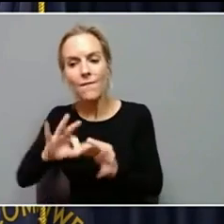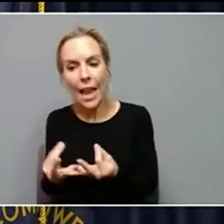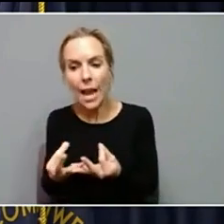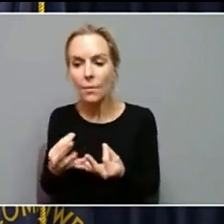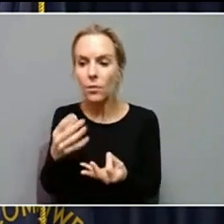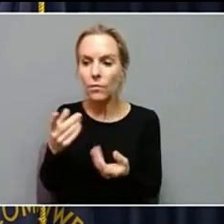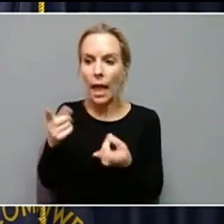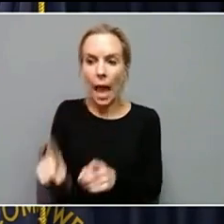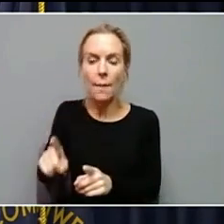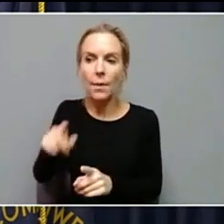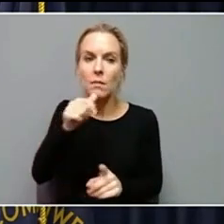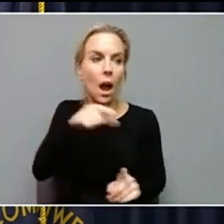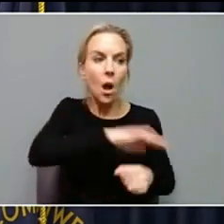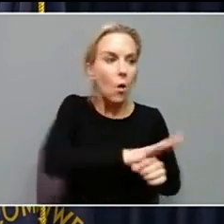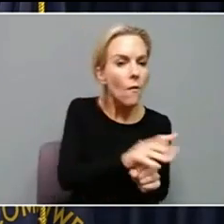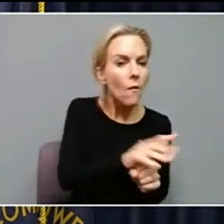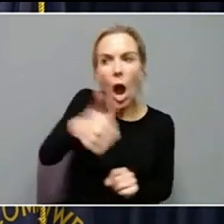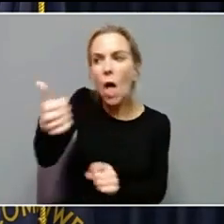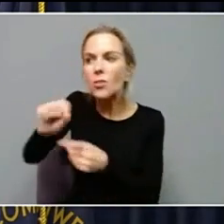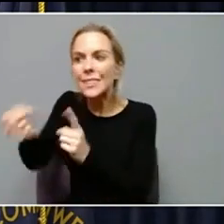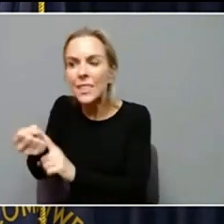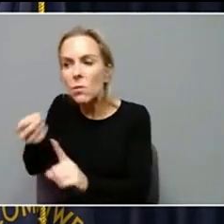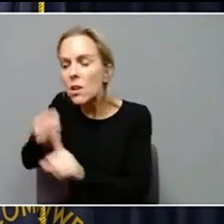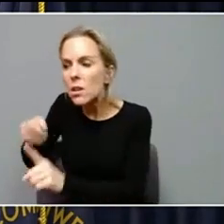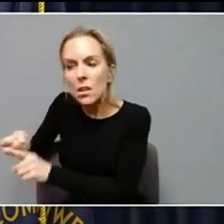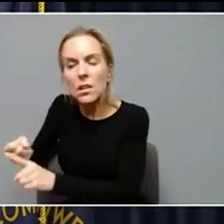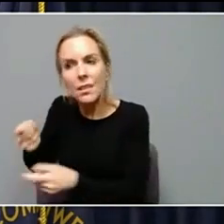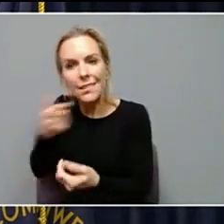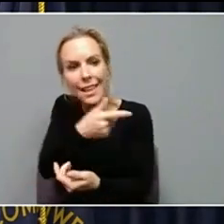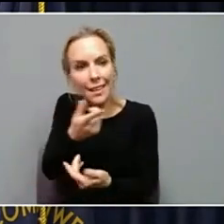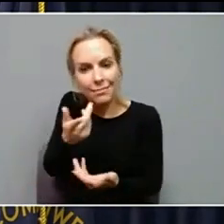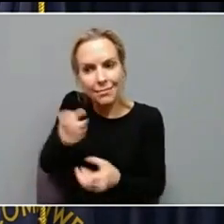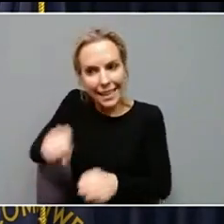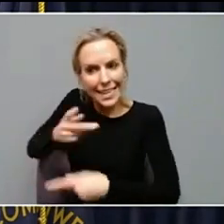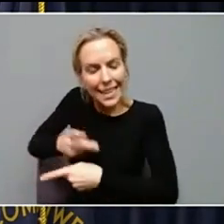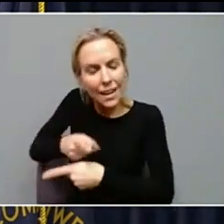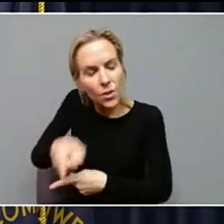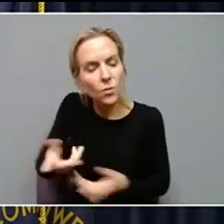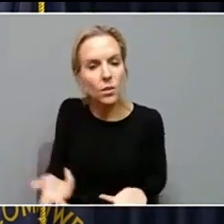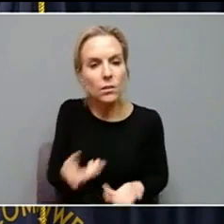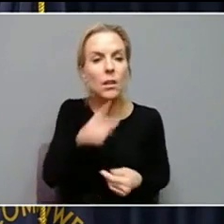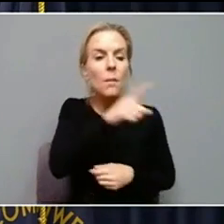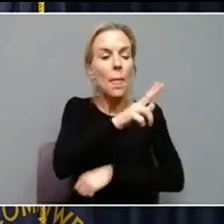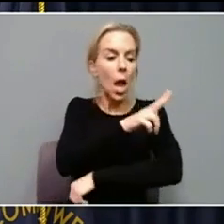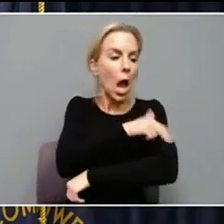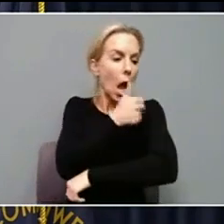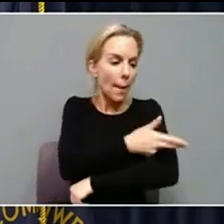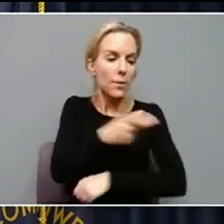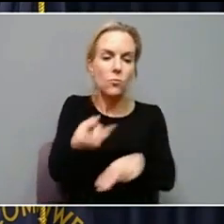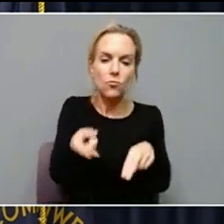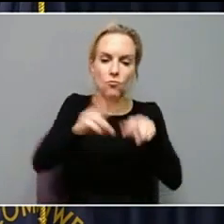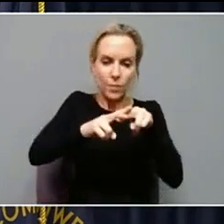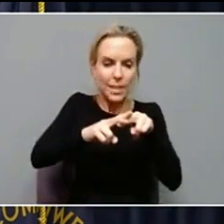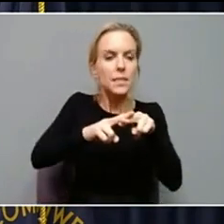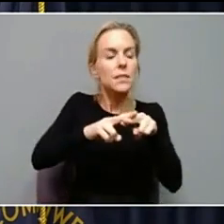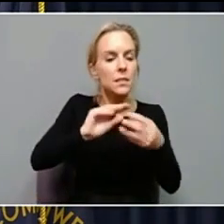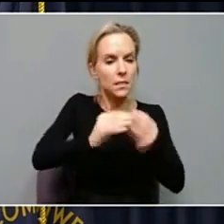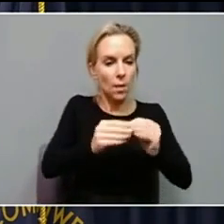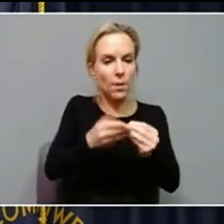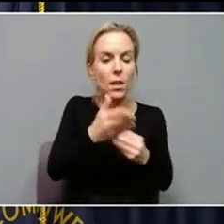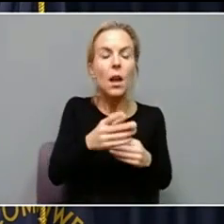wreck? Now, we are actively working as our hospitals to try to increase capacity out there. And let me say, hospitals